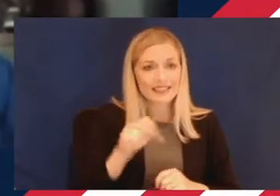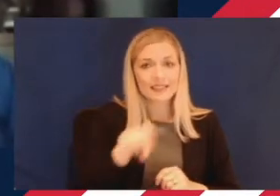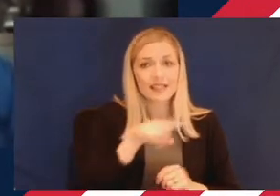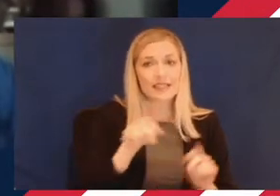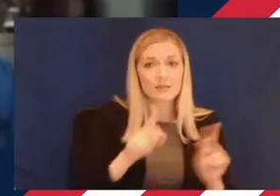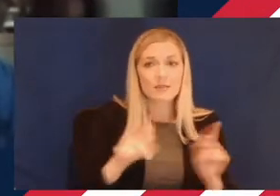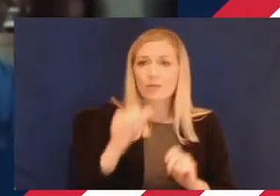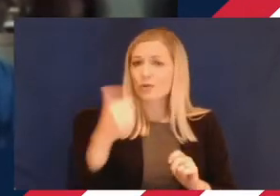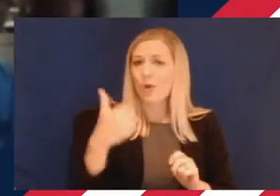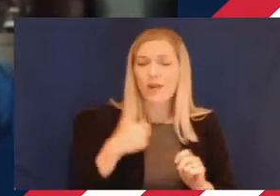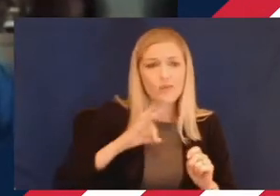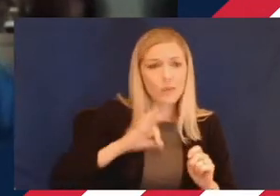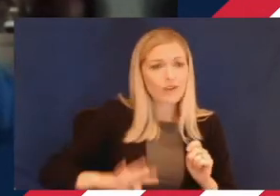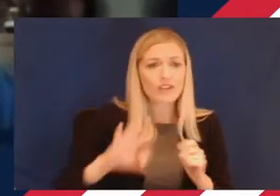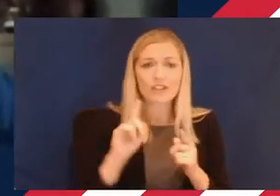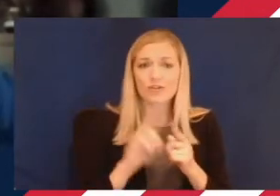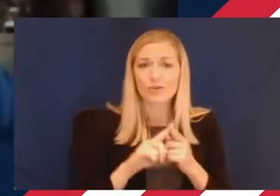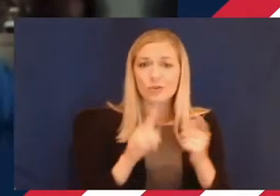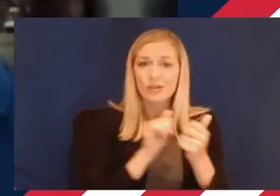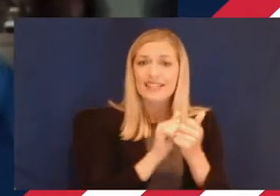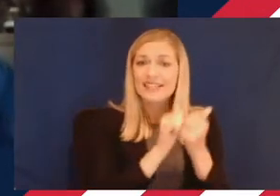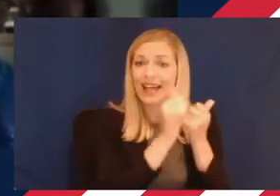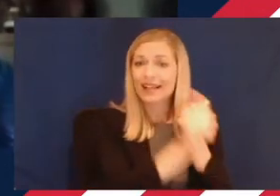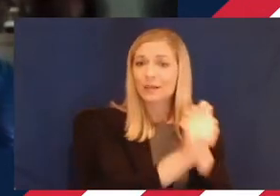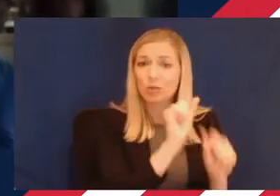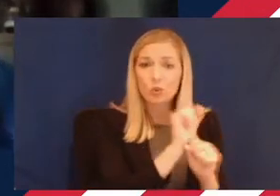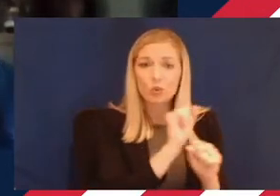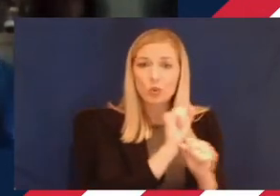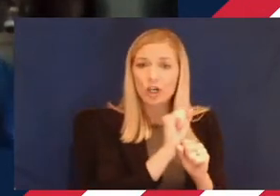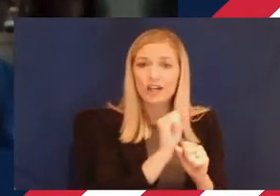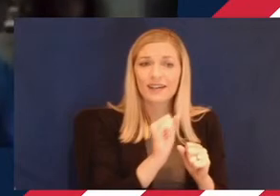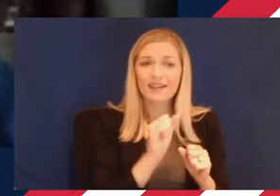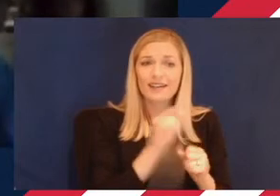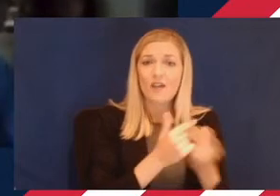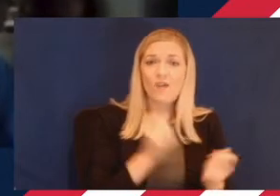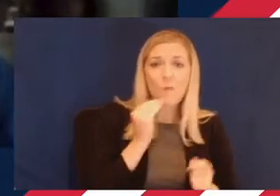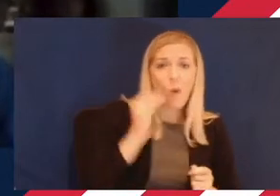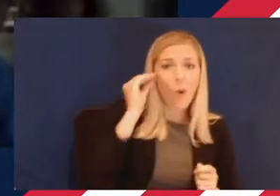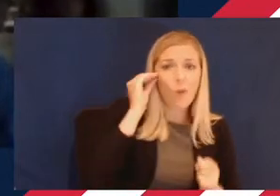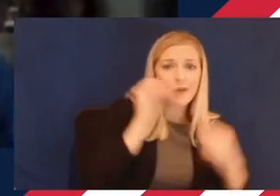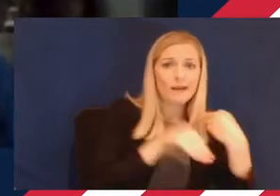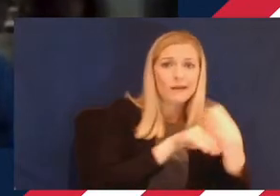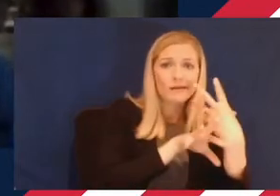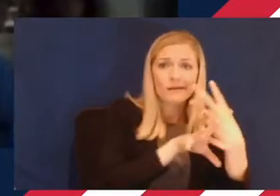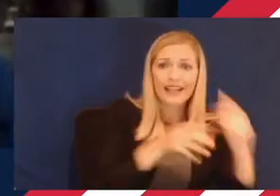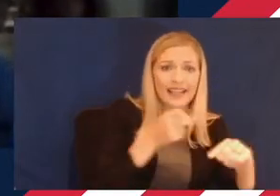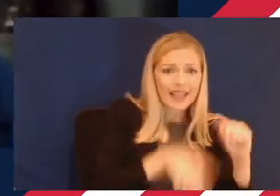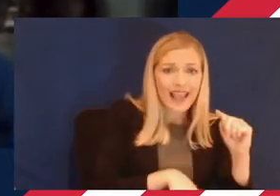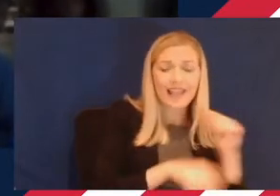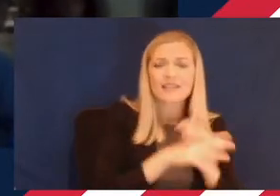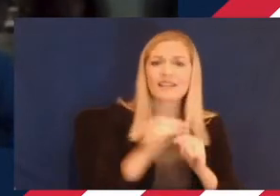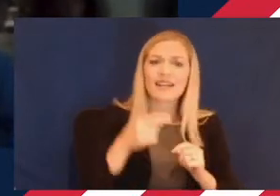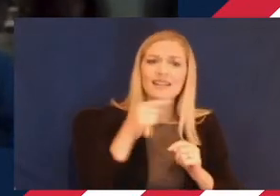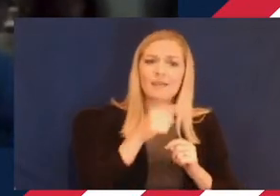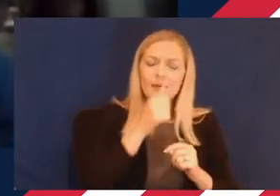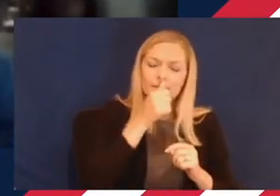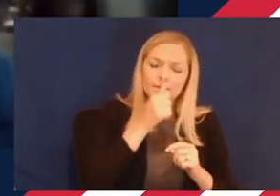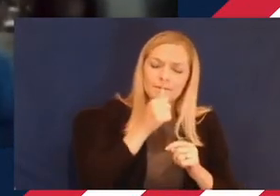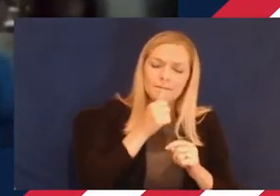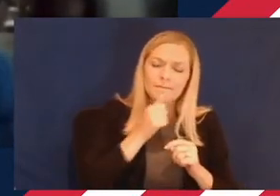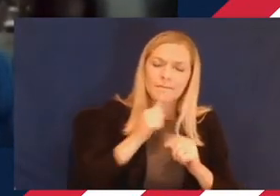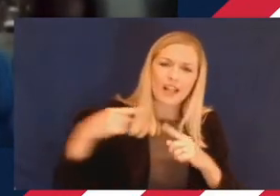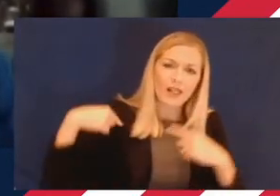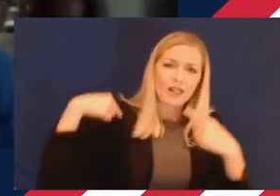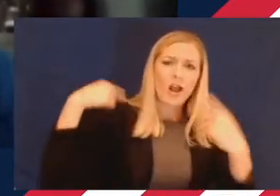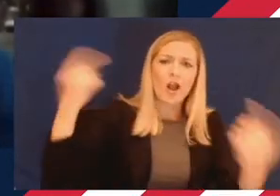face economic instability and continue to experience longstanding racism and inequity. We must do better,